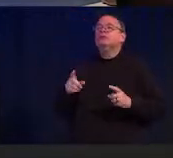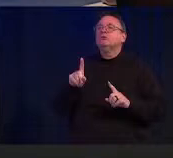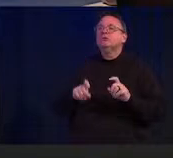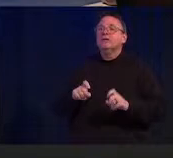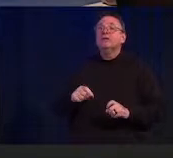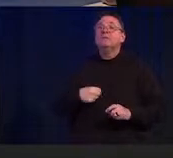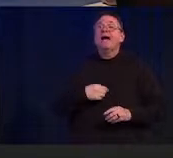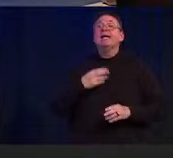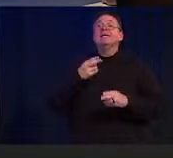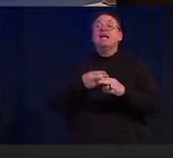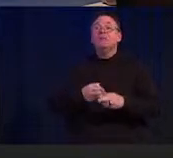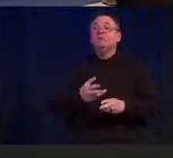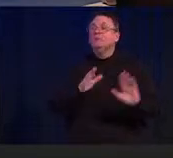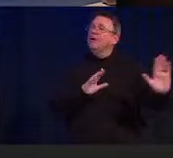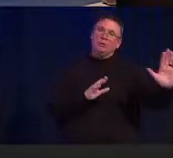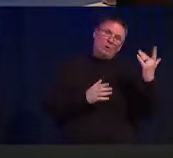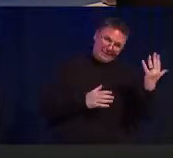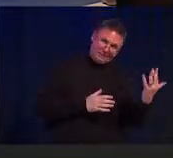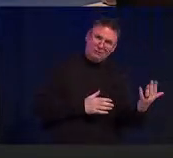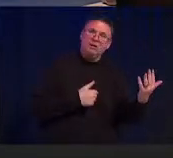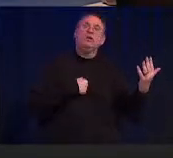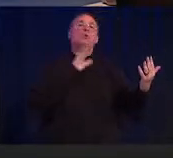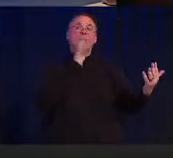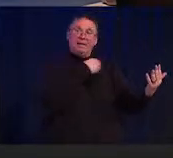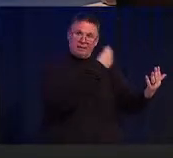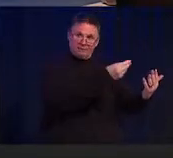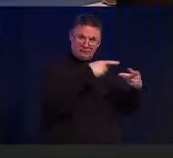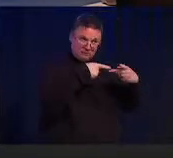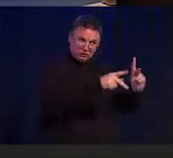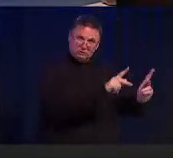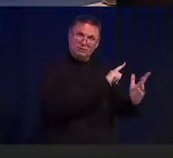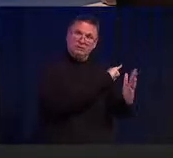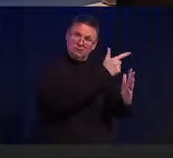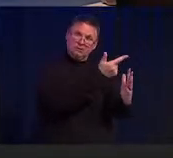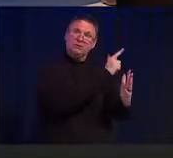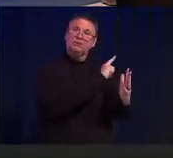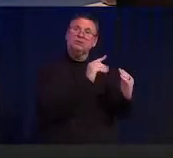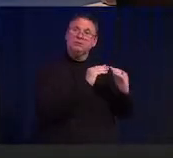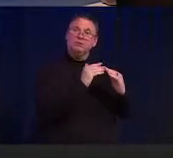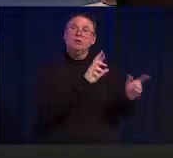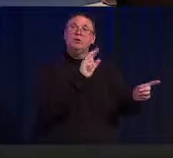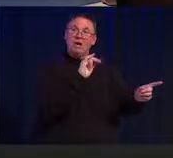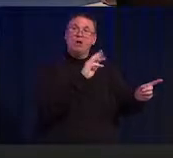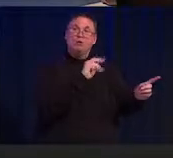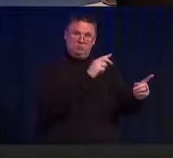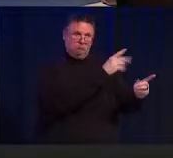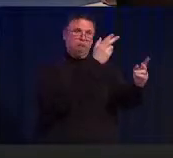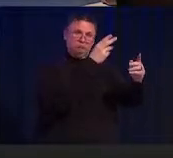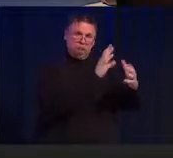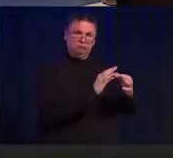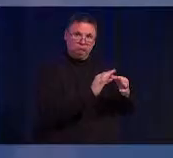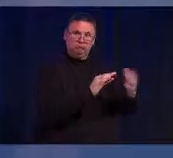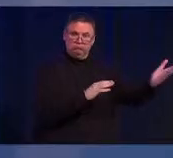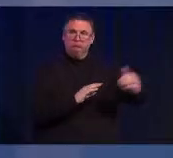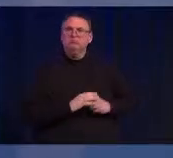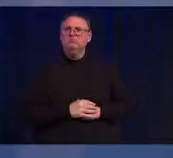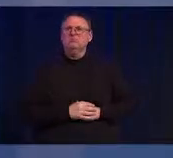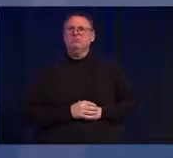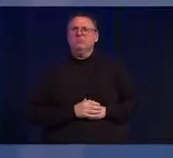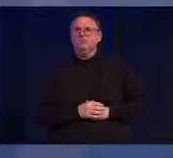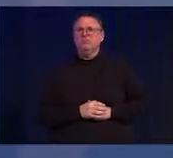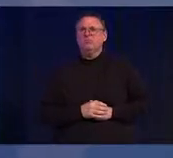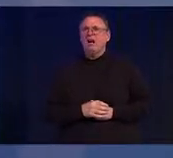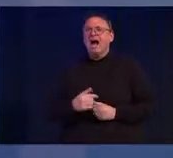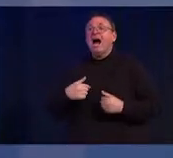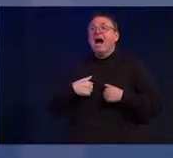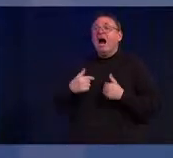though. So I'm going to give Mr. Rainwater 30 seconds here to rebut first. Fellow Hoosiers, I just